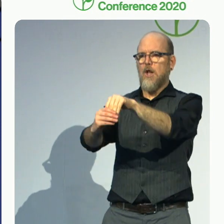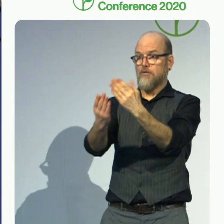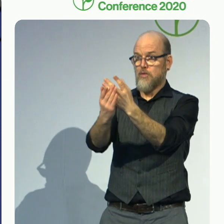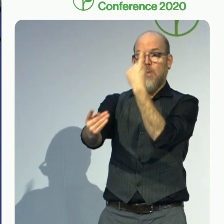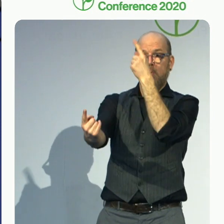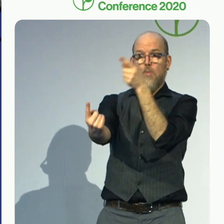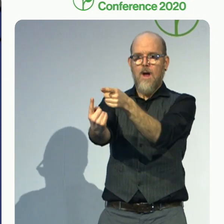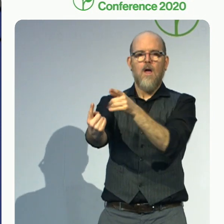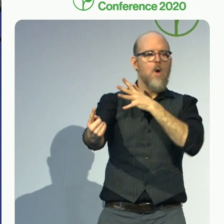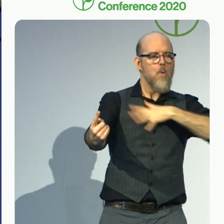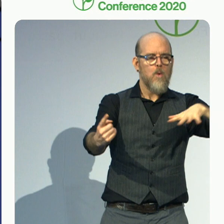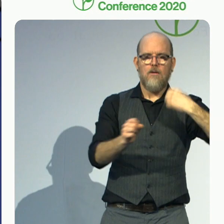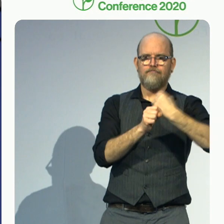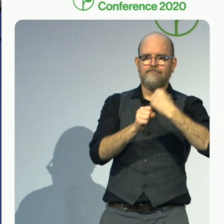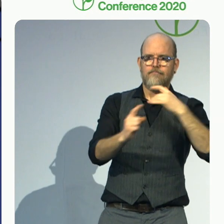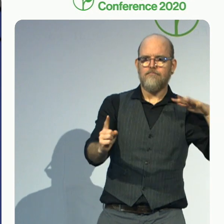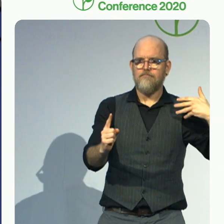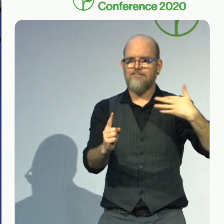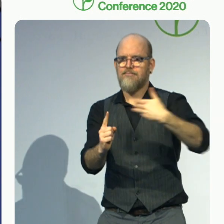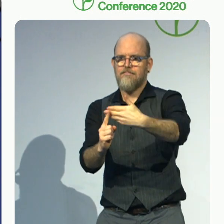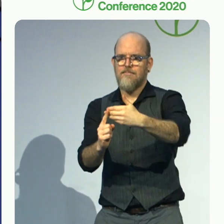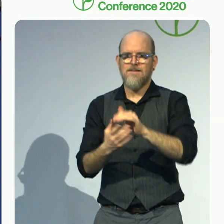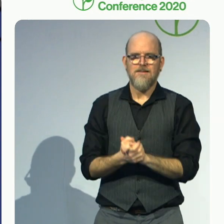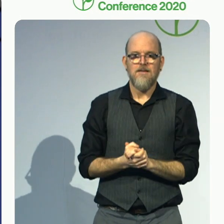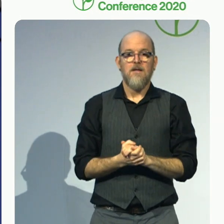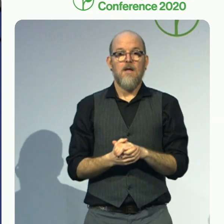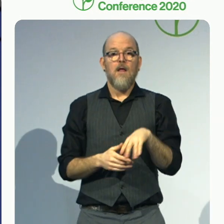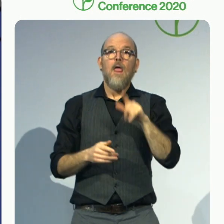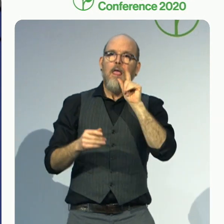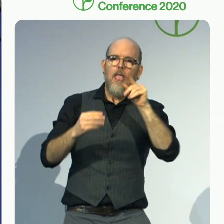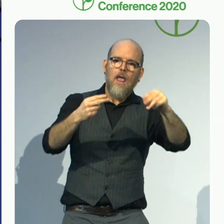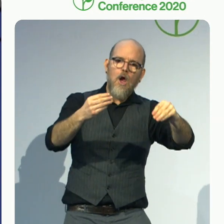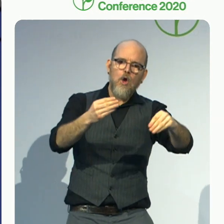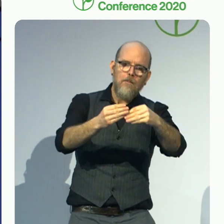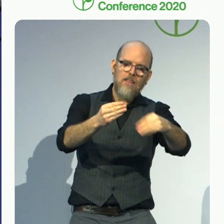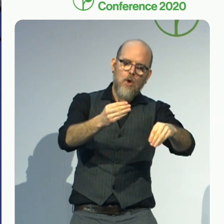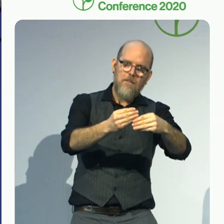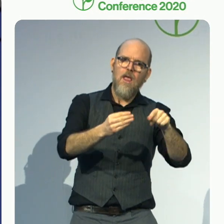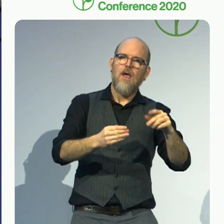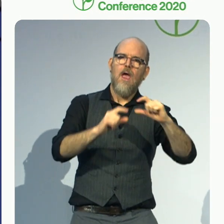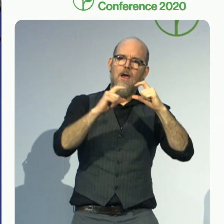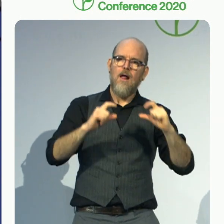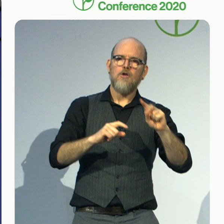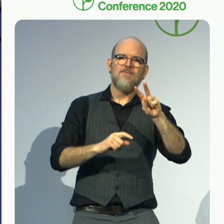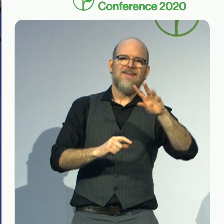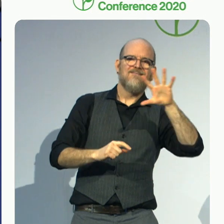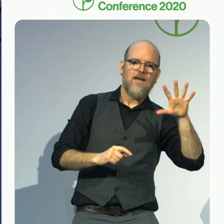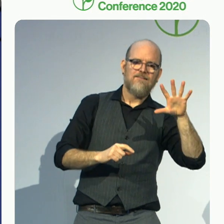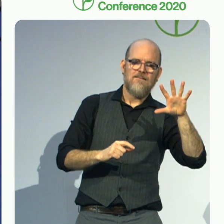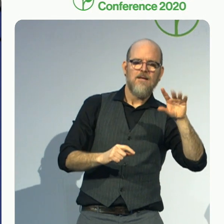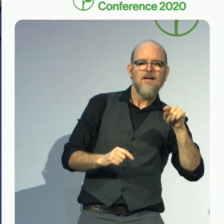4 confirming what Article 24 means by inclusive education. So I am personally in no